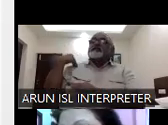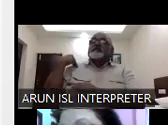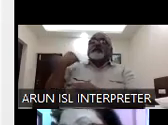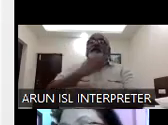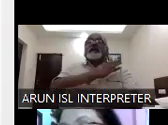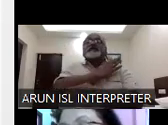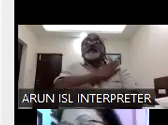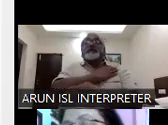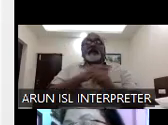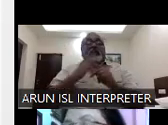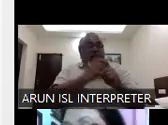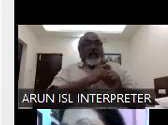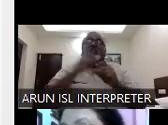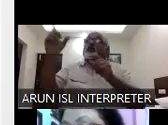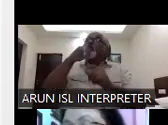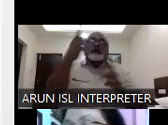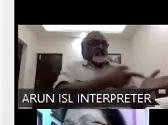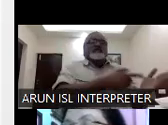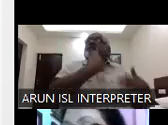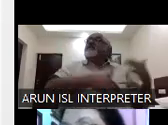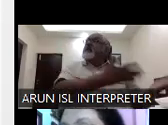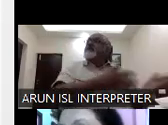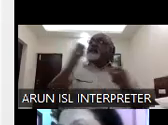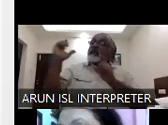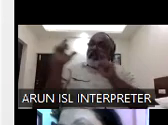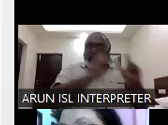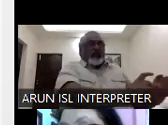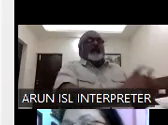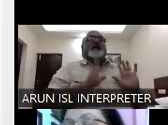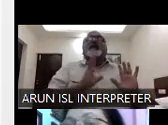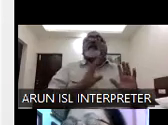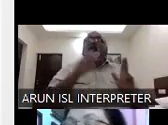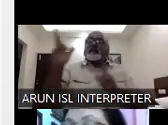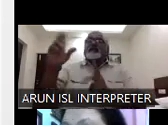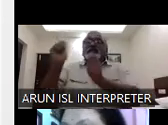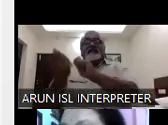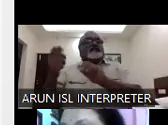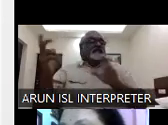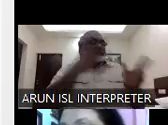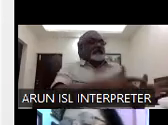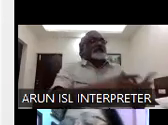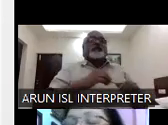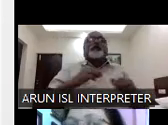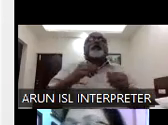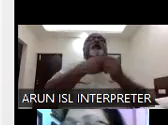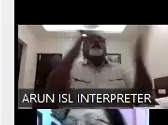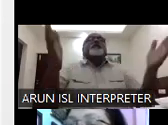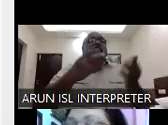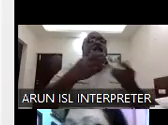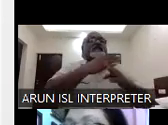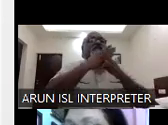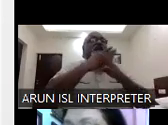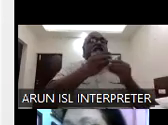powerless, and you see to it that the resources, the distribution, equal distribution of resources to them through public distribution of food,